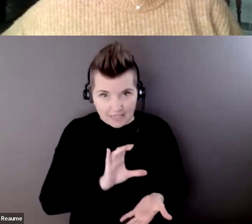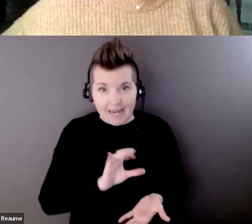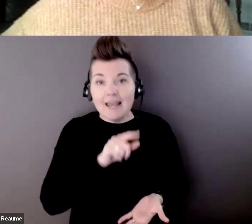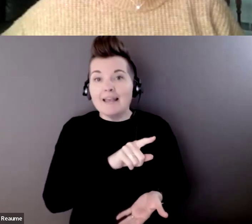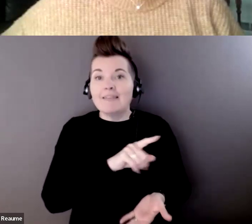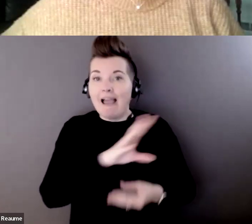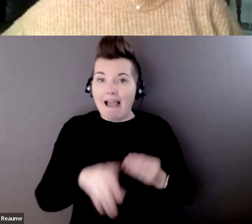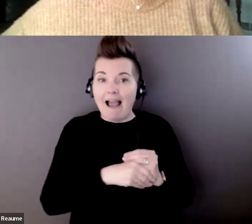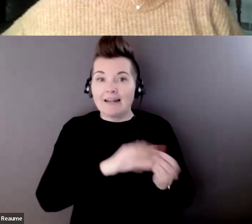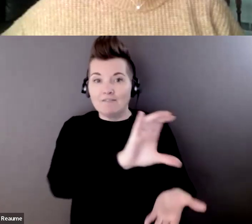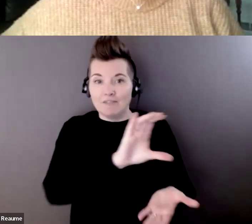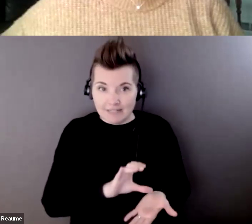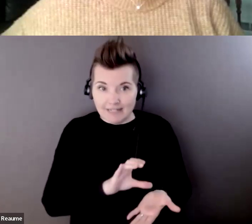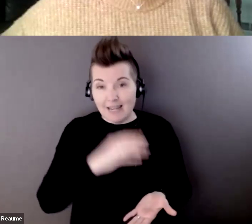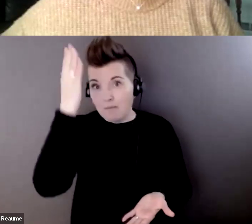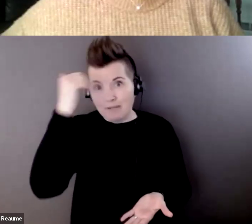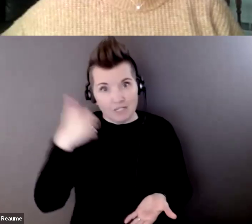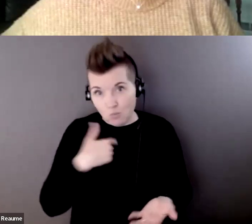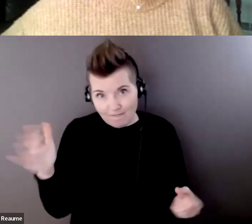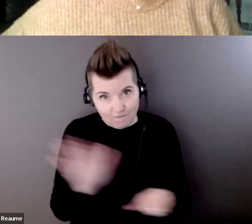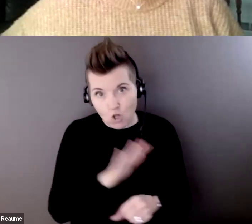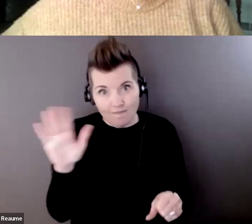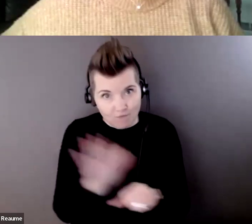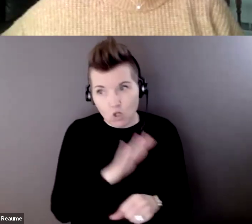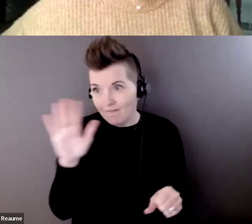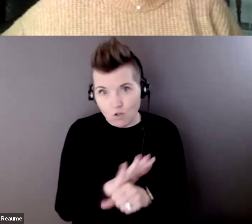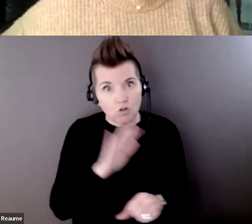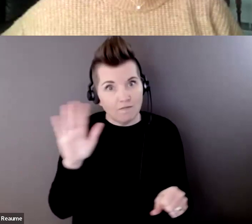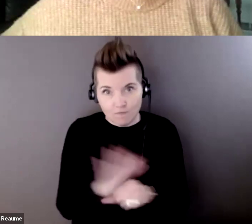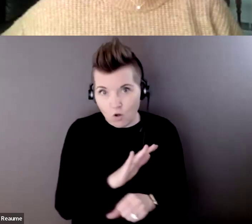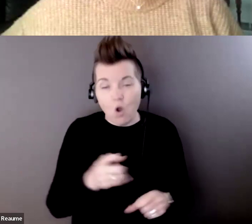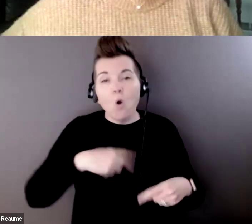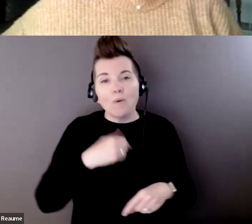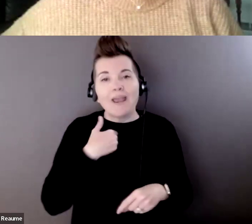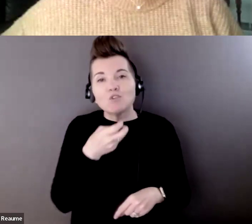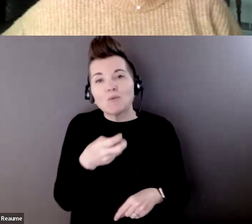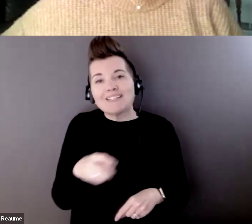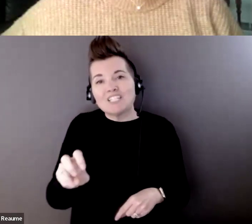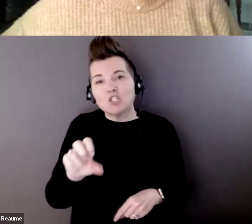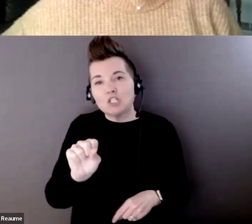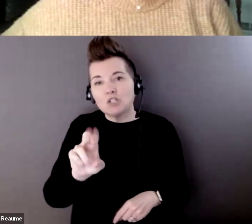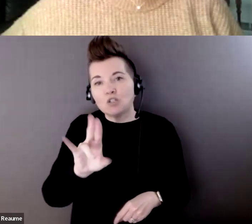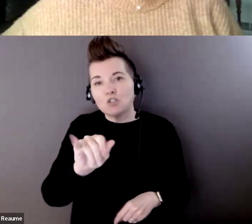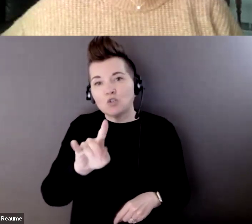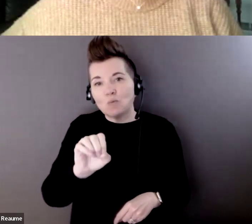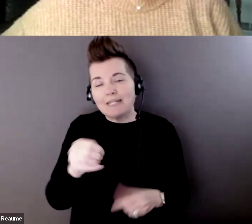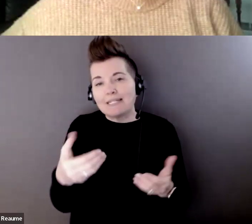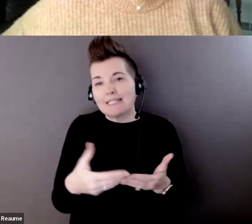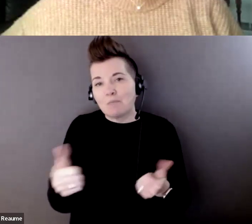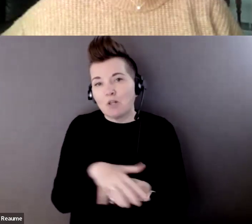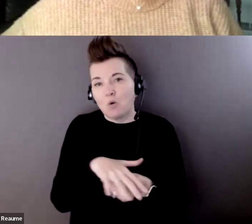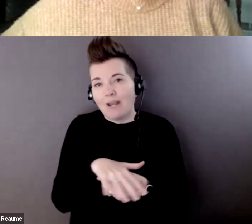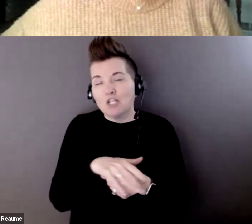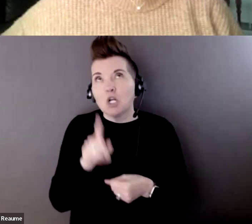to allow for, because we're always full, for 4 additional transition suites in a separate location in a lodge type